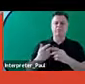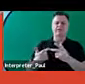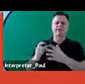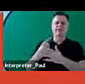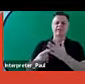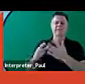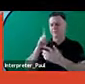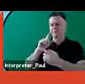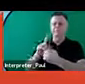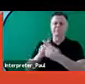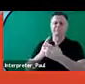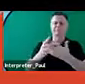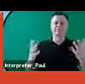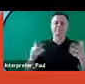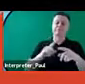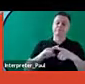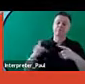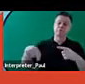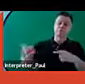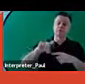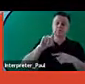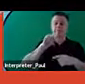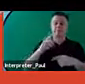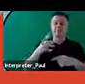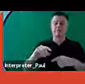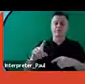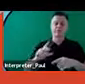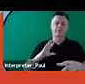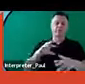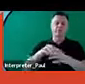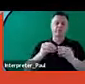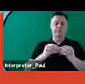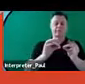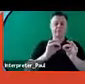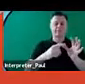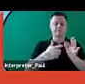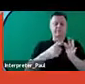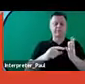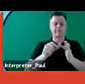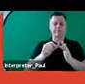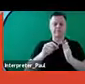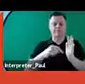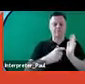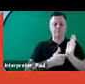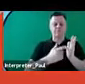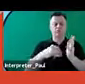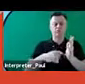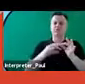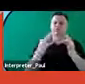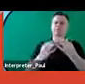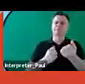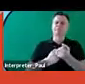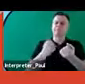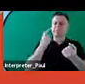individuals. The majority of this experience comes from her involvement with the Backup Trust, an organisation which supports